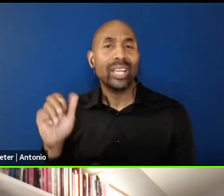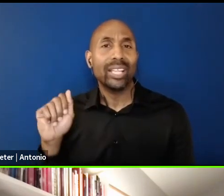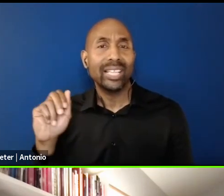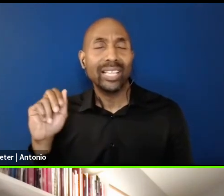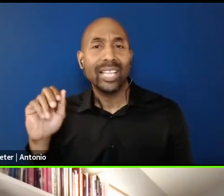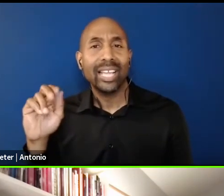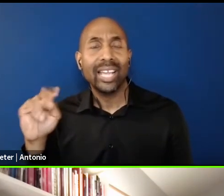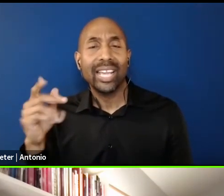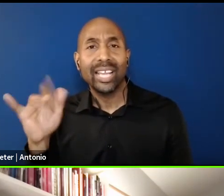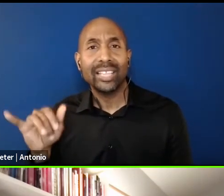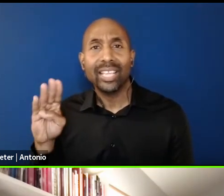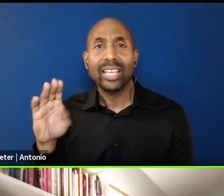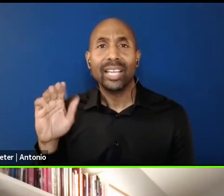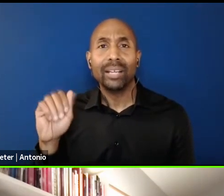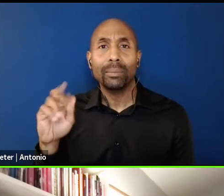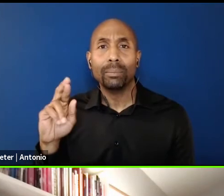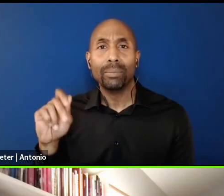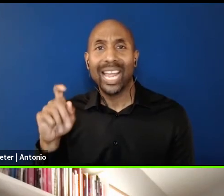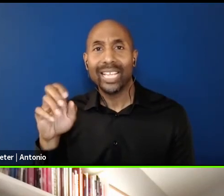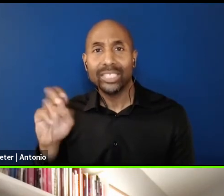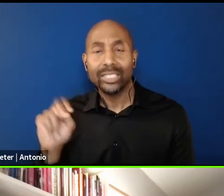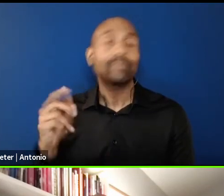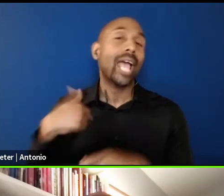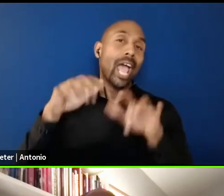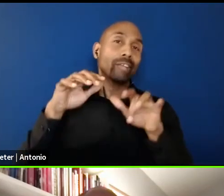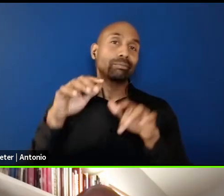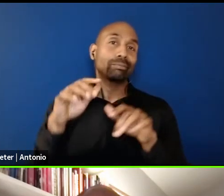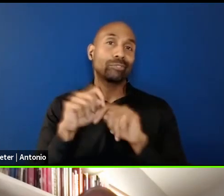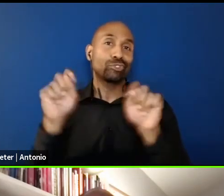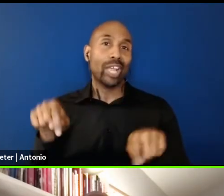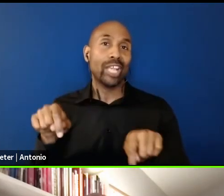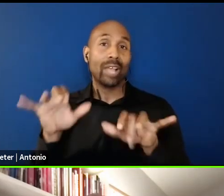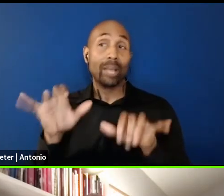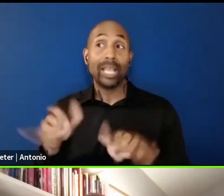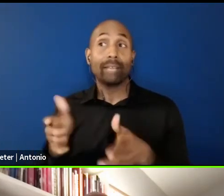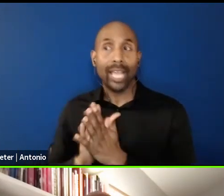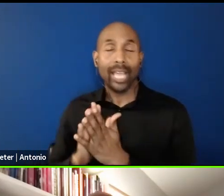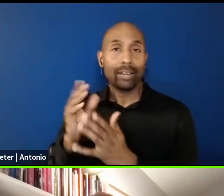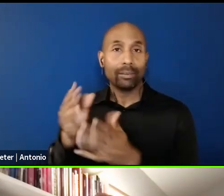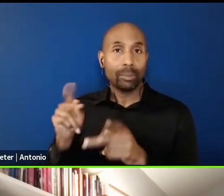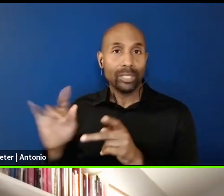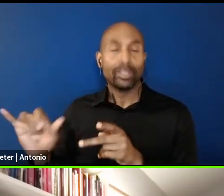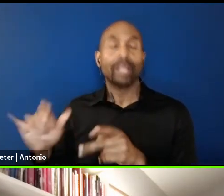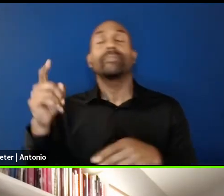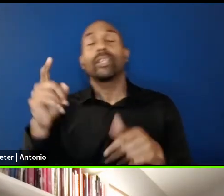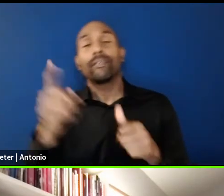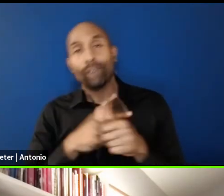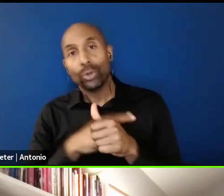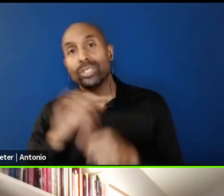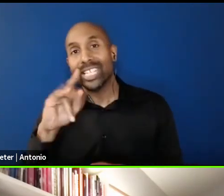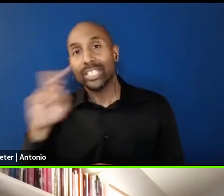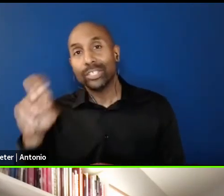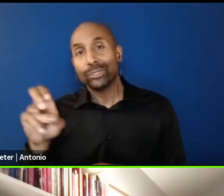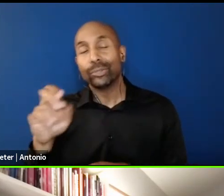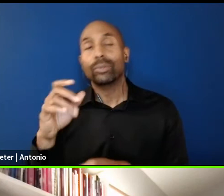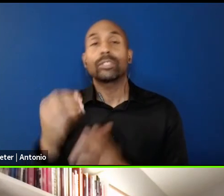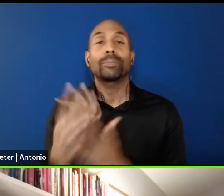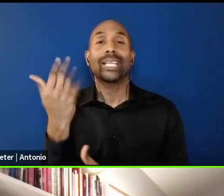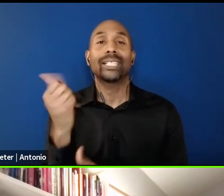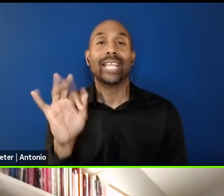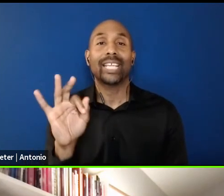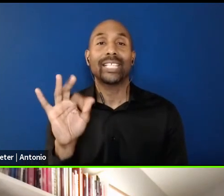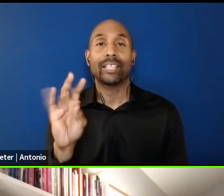and publish it. Anyway, there was that first issue that came out in spring of 1974. And then I left